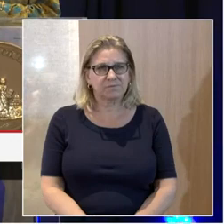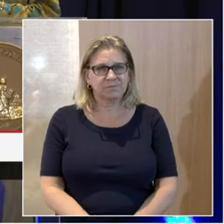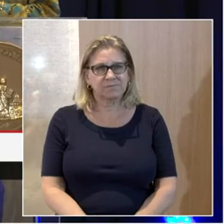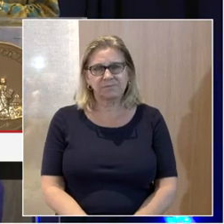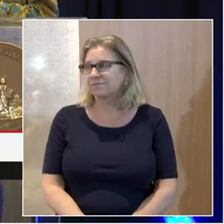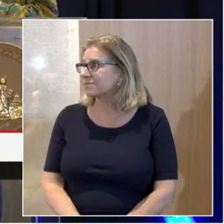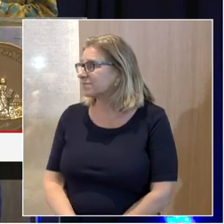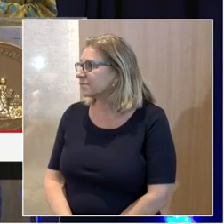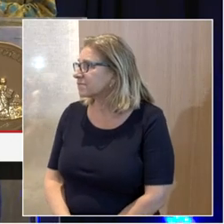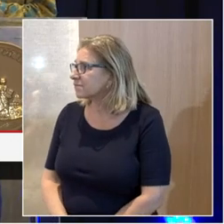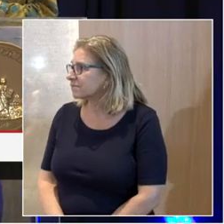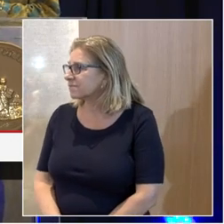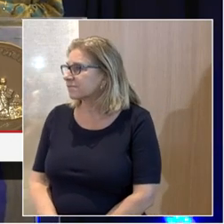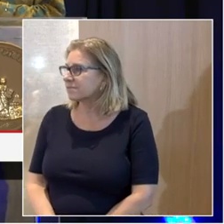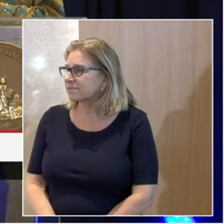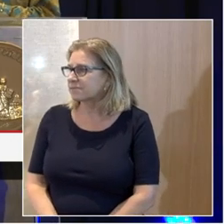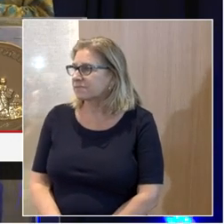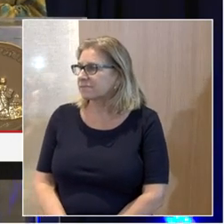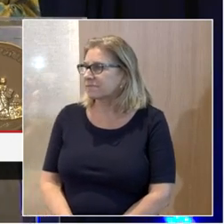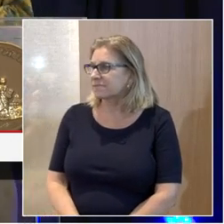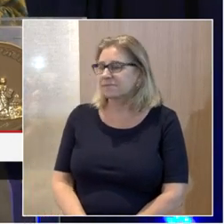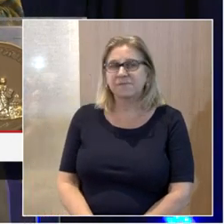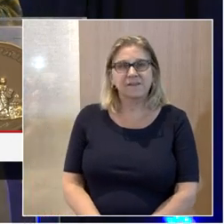please keep it coming.